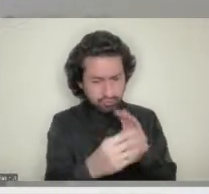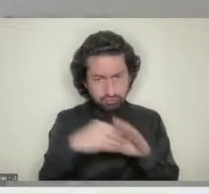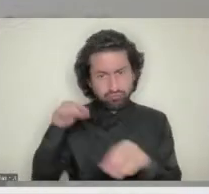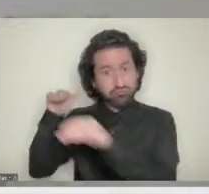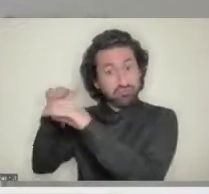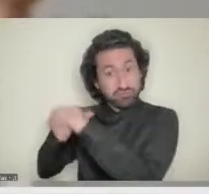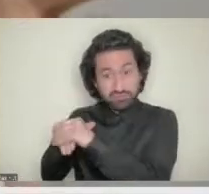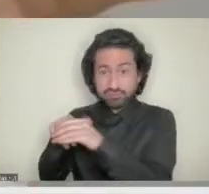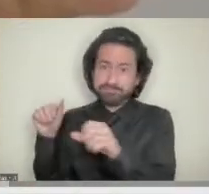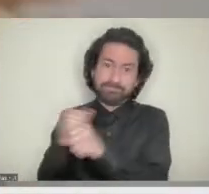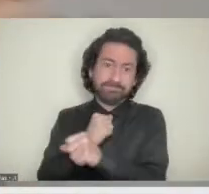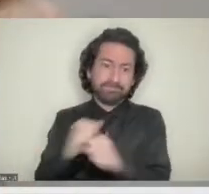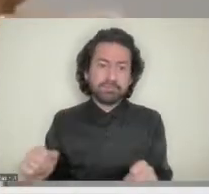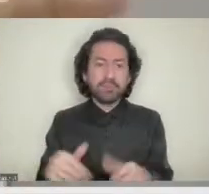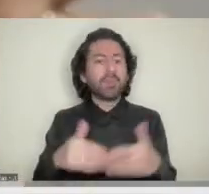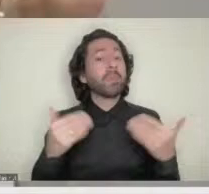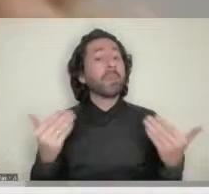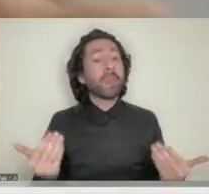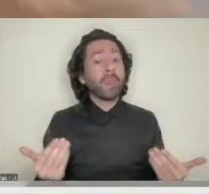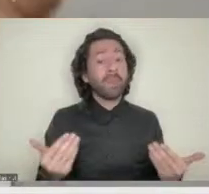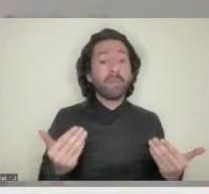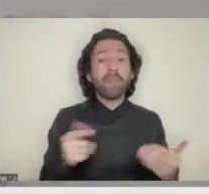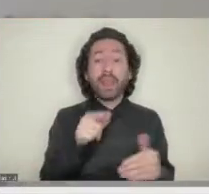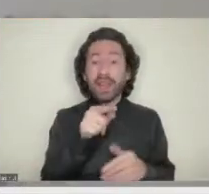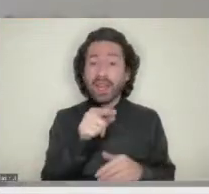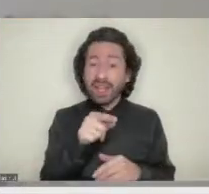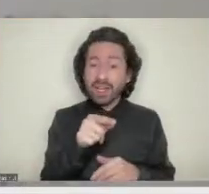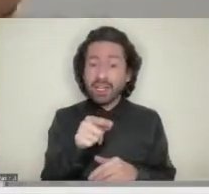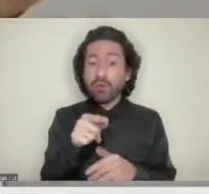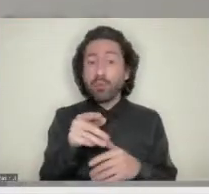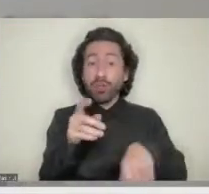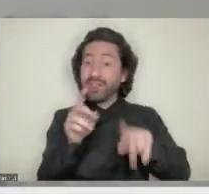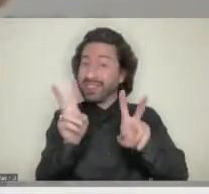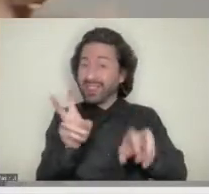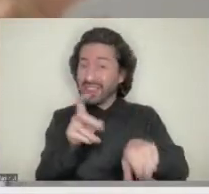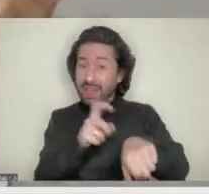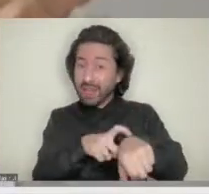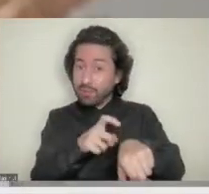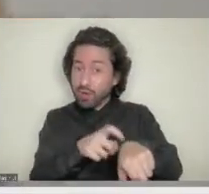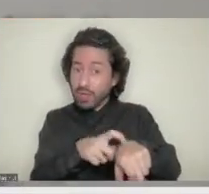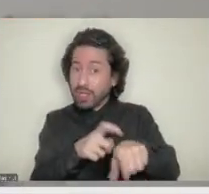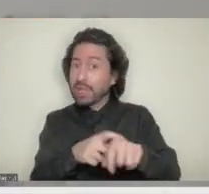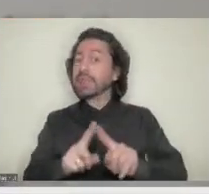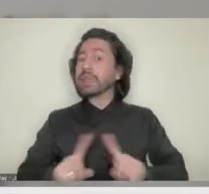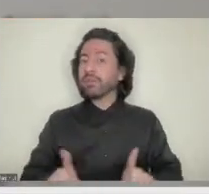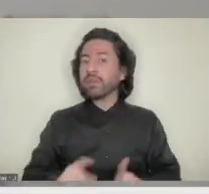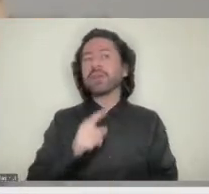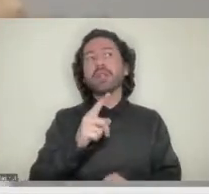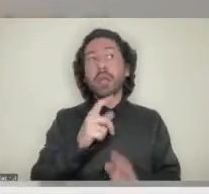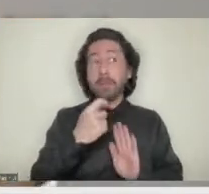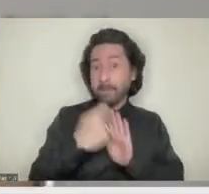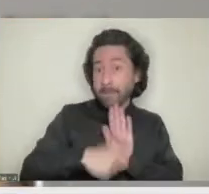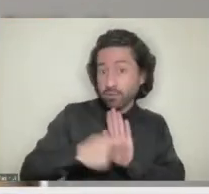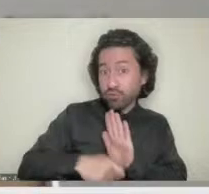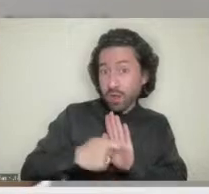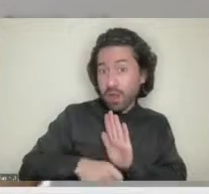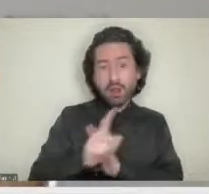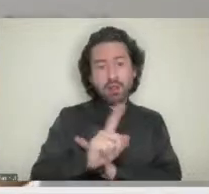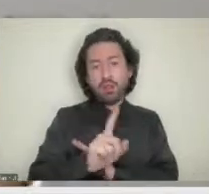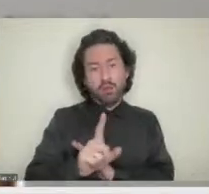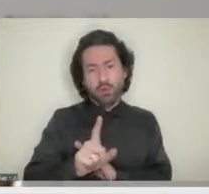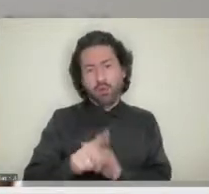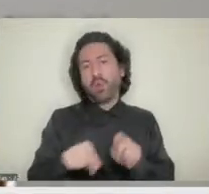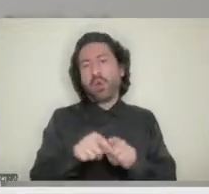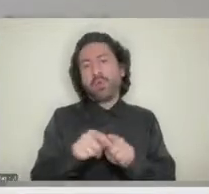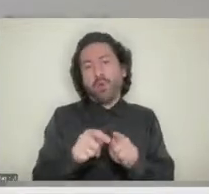130 soles in order to contribute it. So the temporality was doubled. So